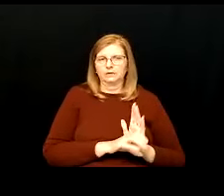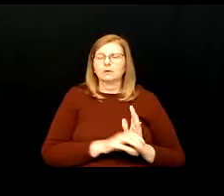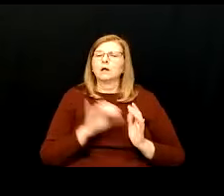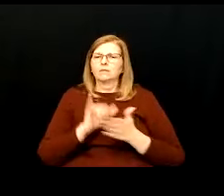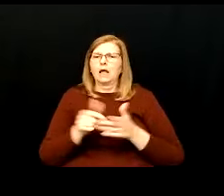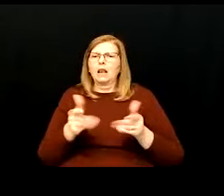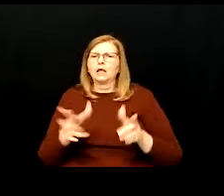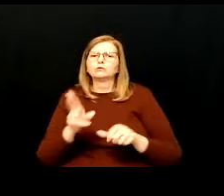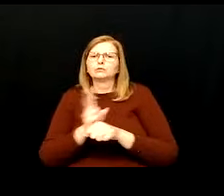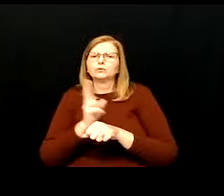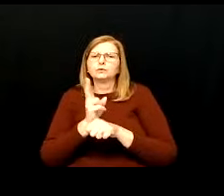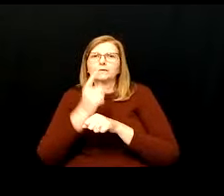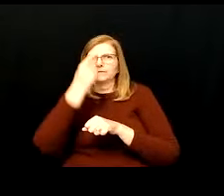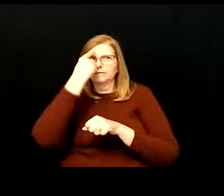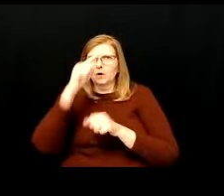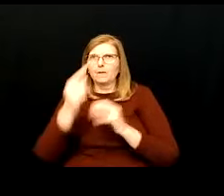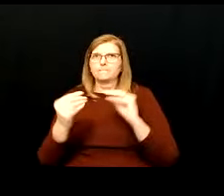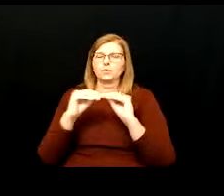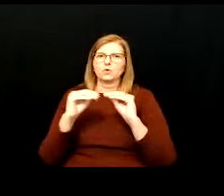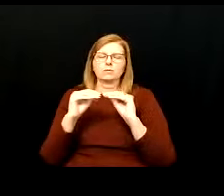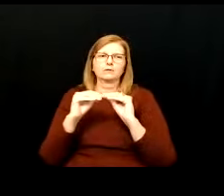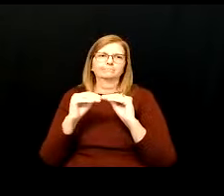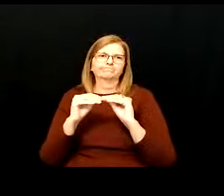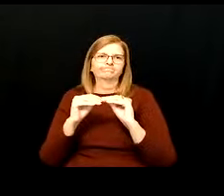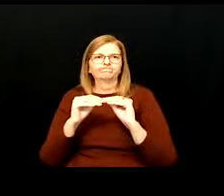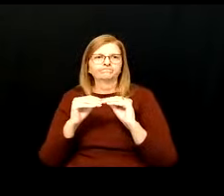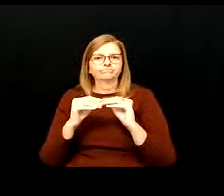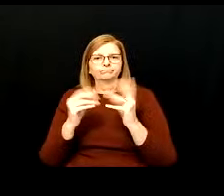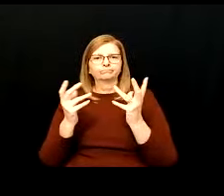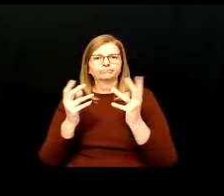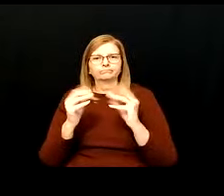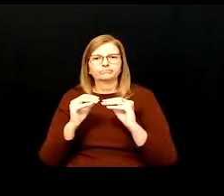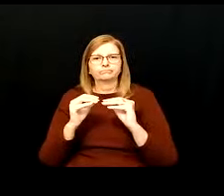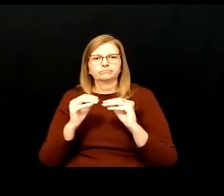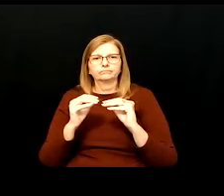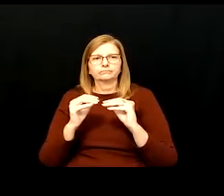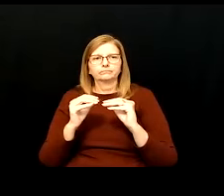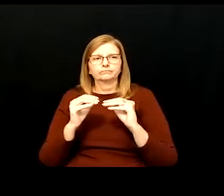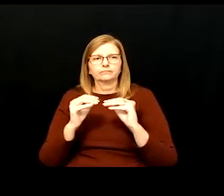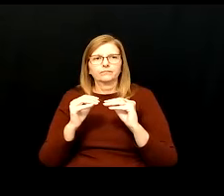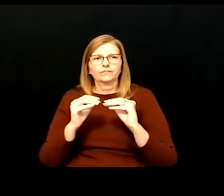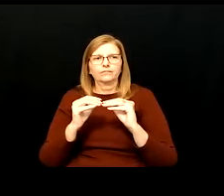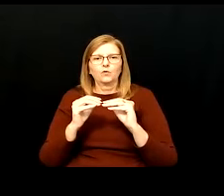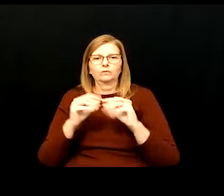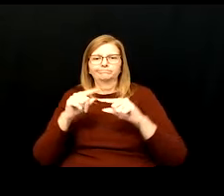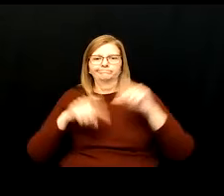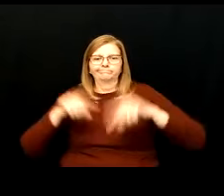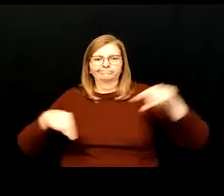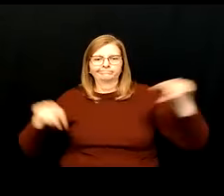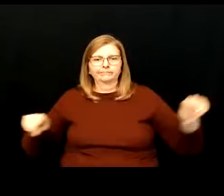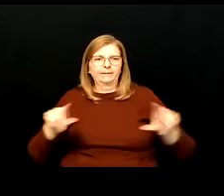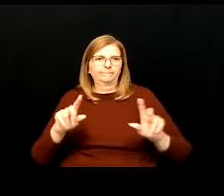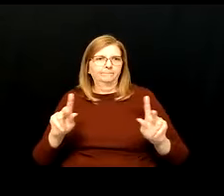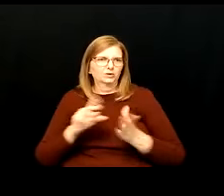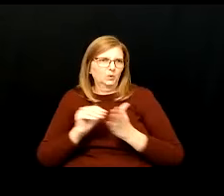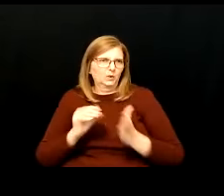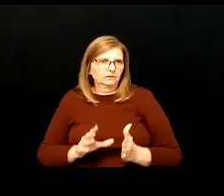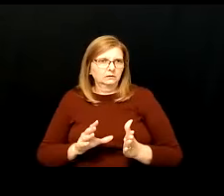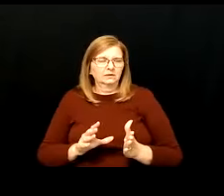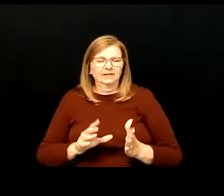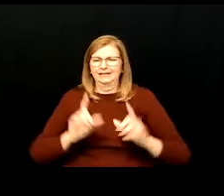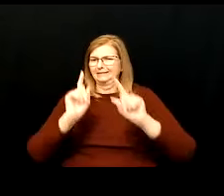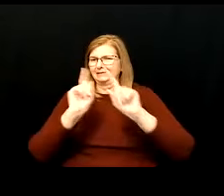able to use it for more, for diverse populations. It's got a bunch of